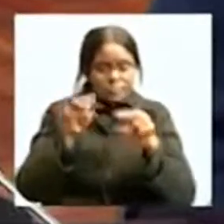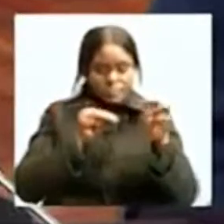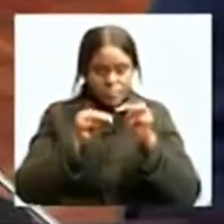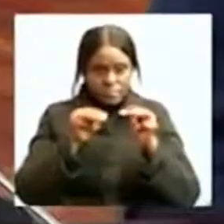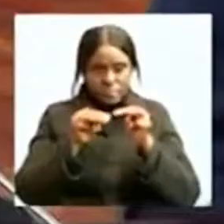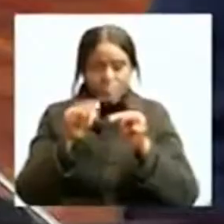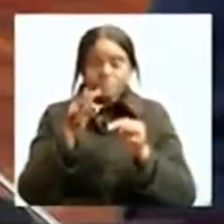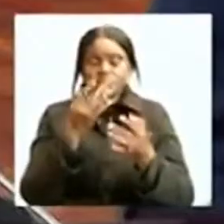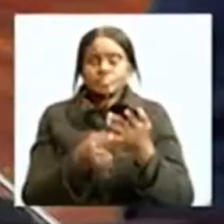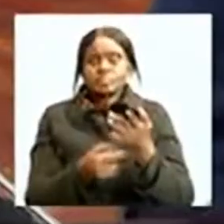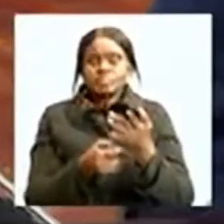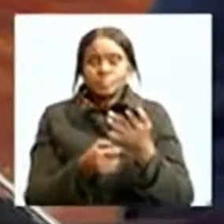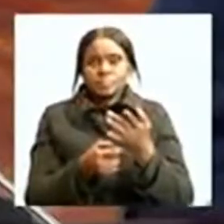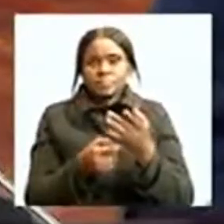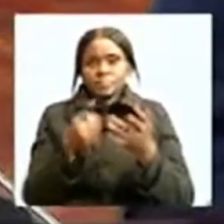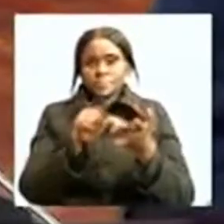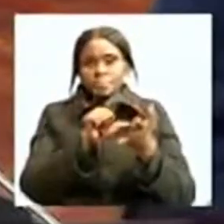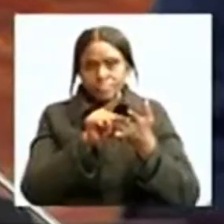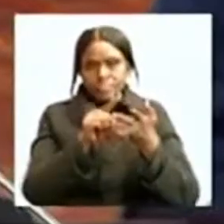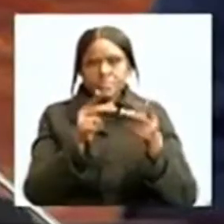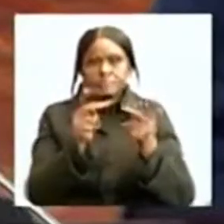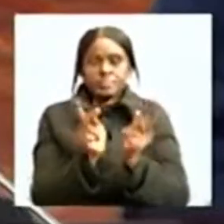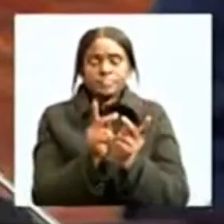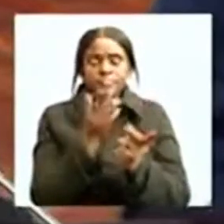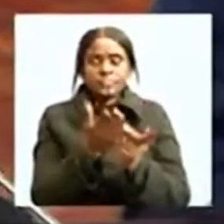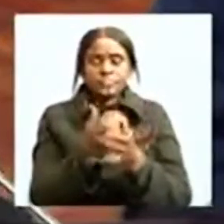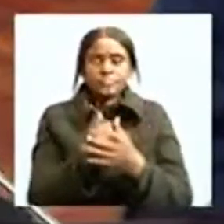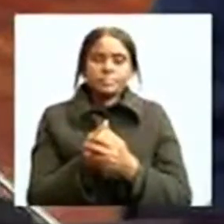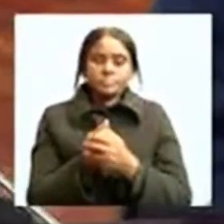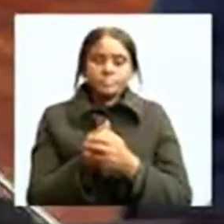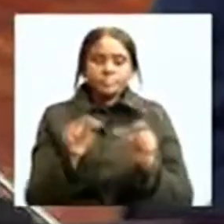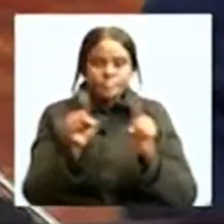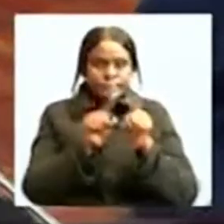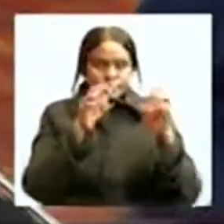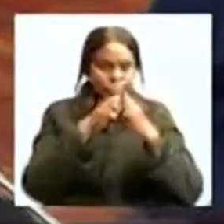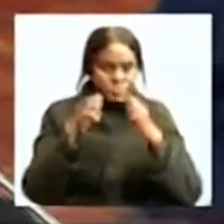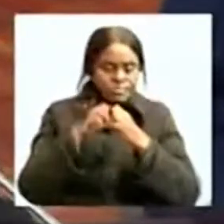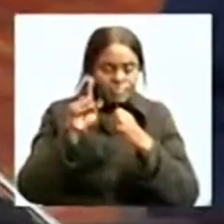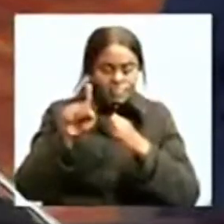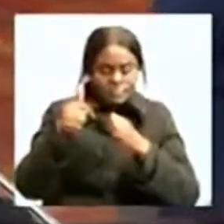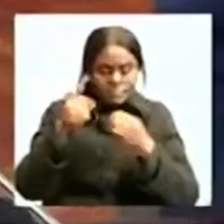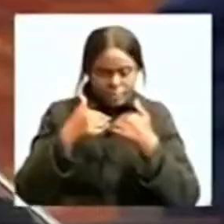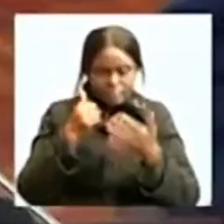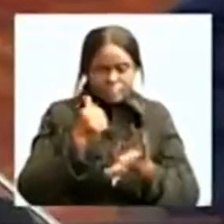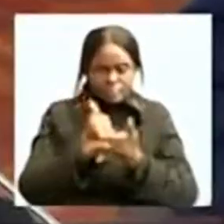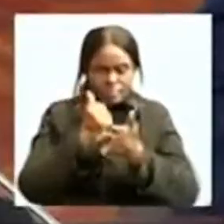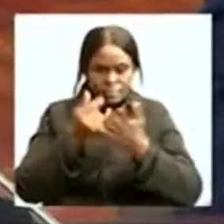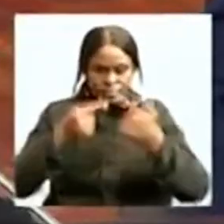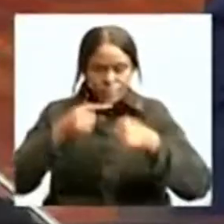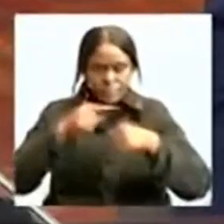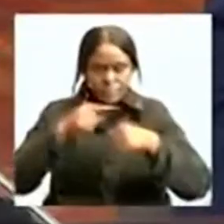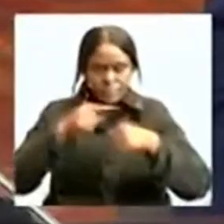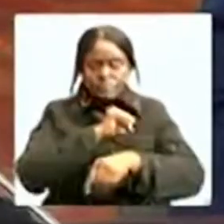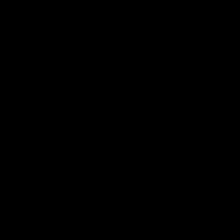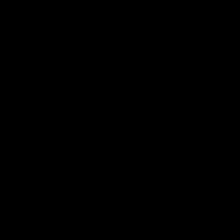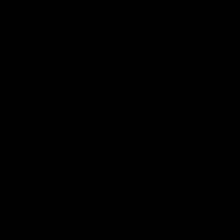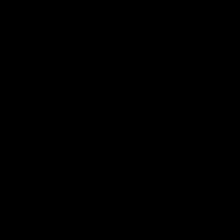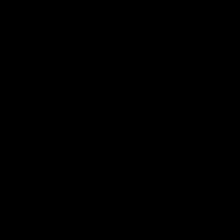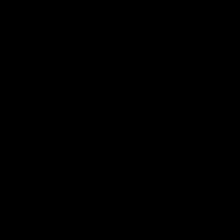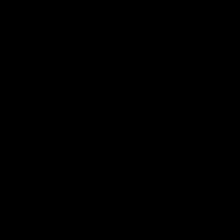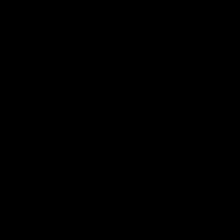management of the loan facility. The banks are currently helping local authorities in the loan